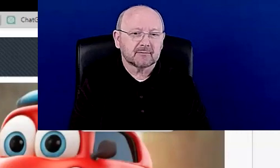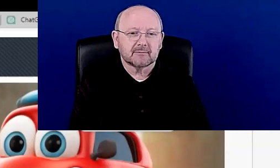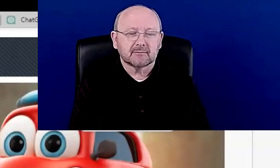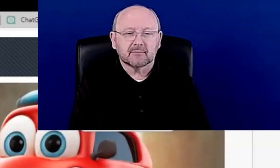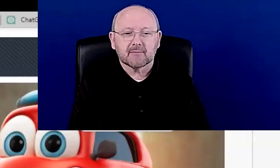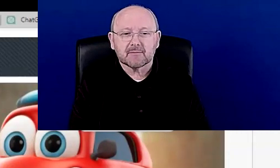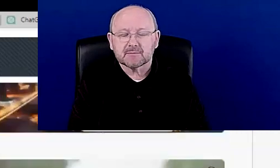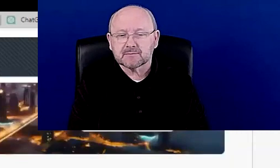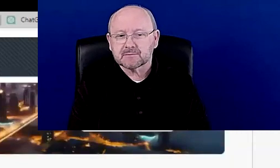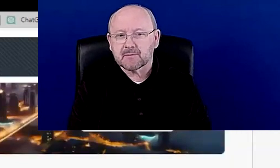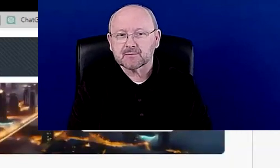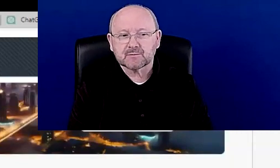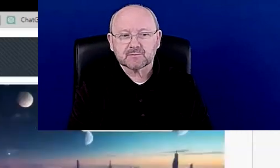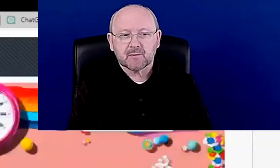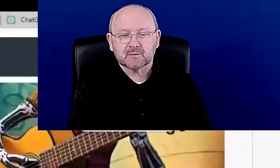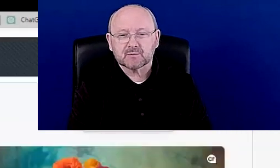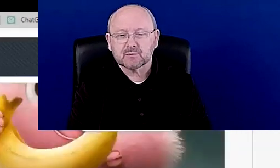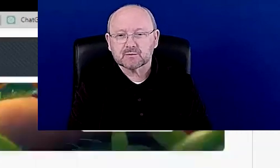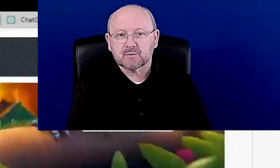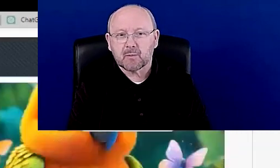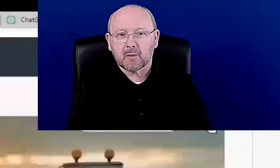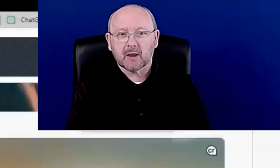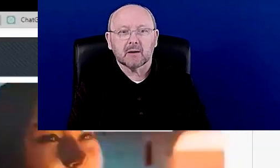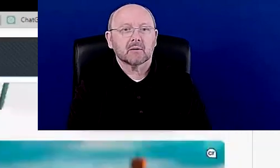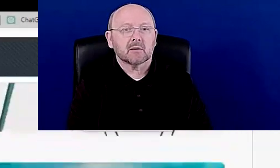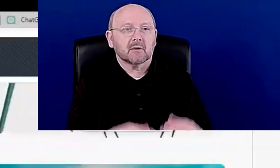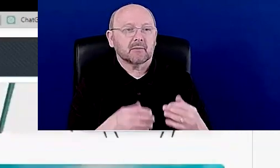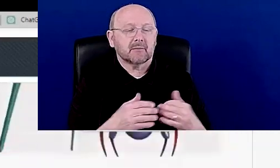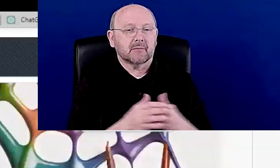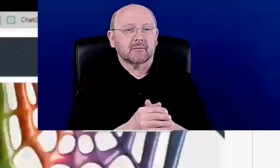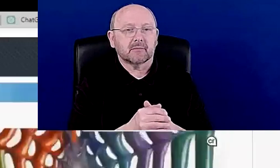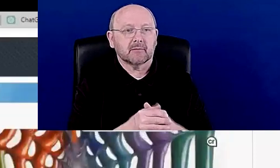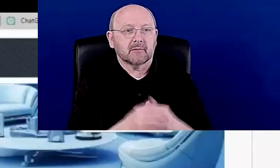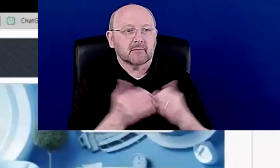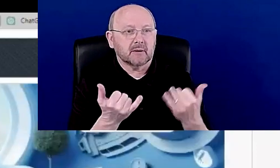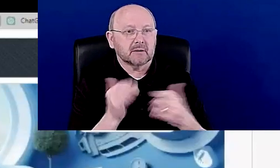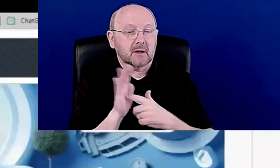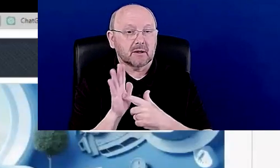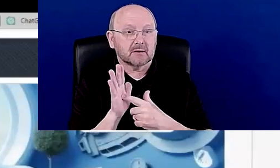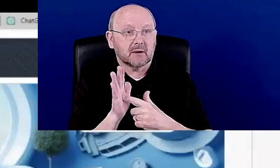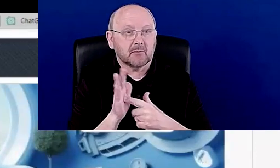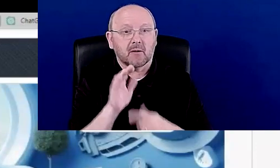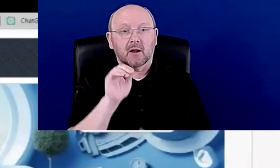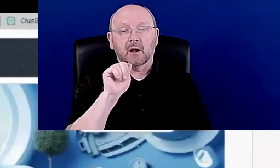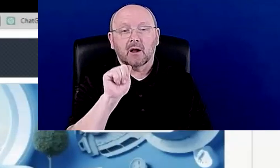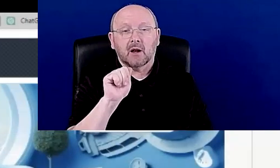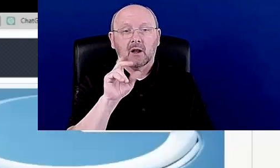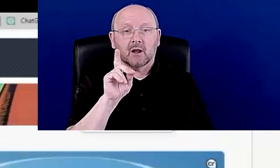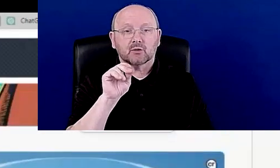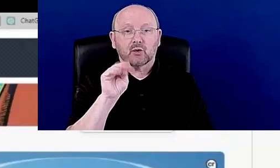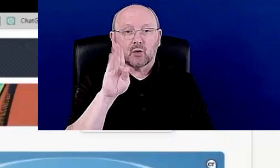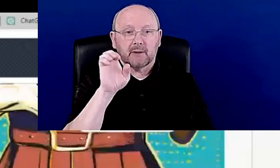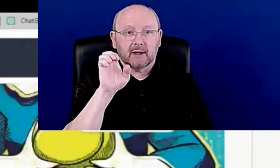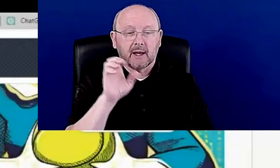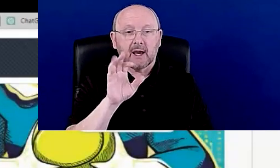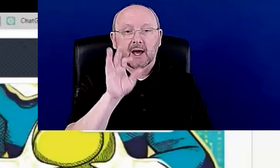So what is that? Okay, so this is just an example of Adobe Firefly. So Firefly